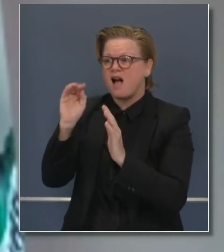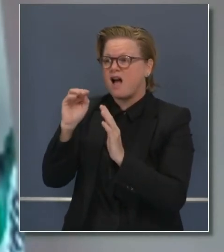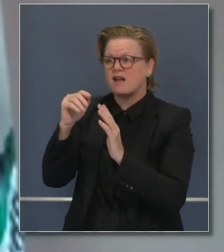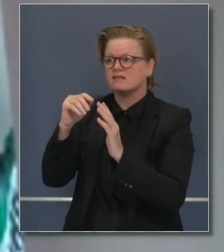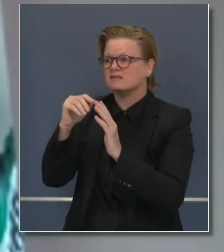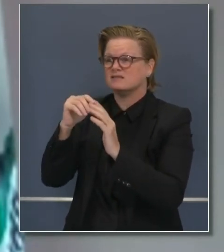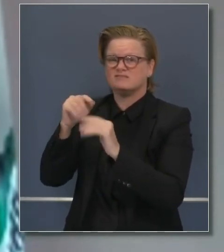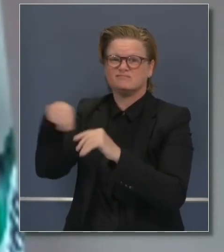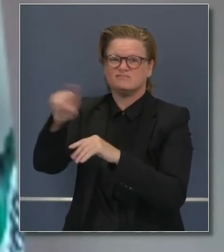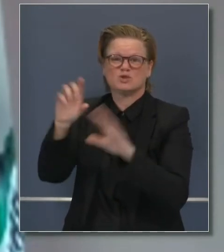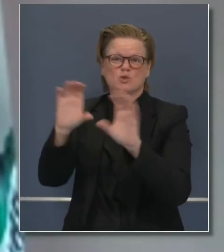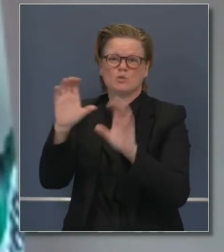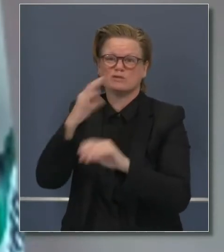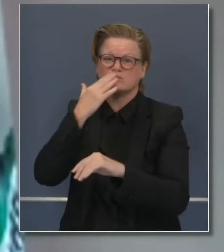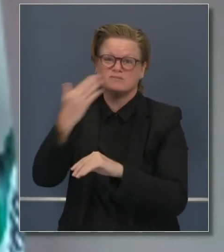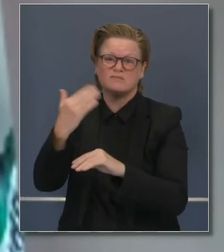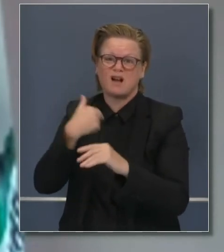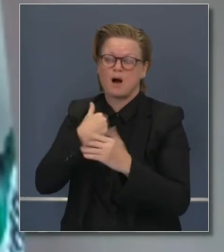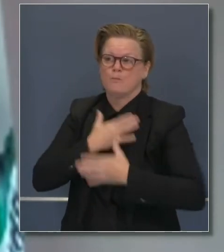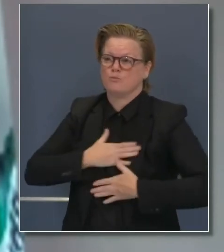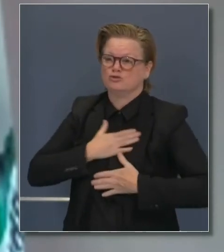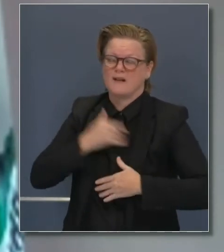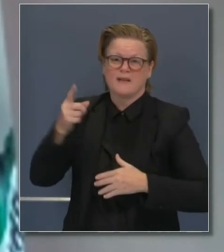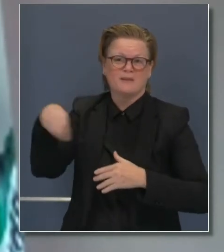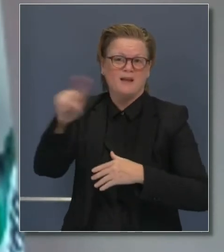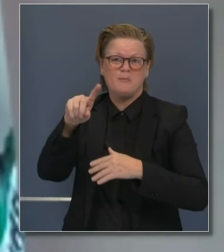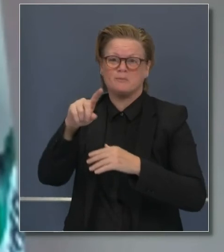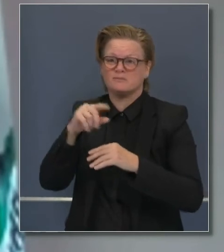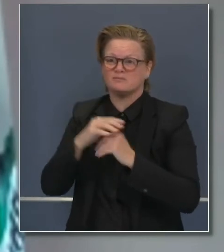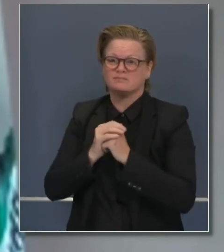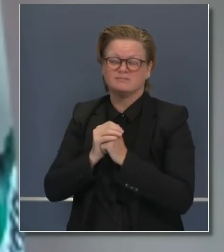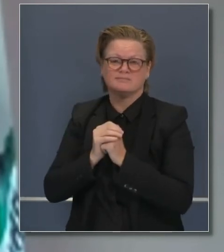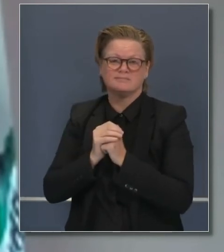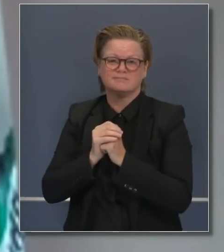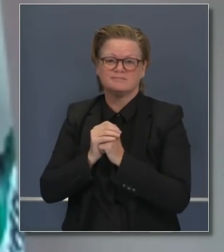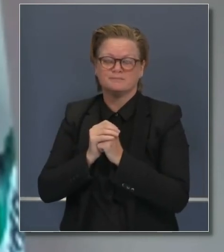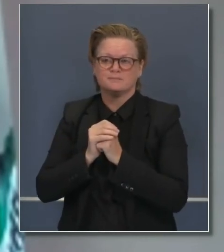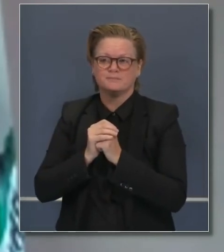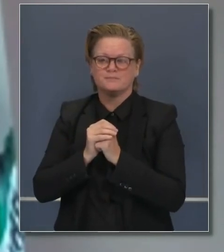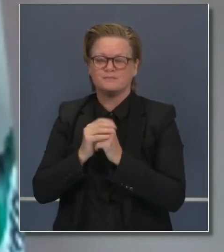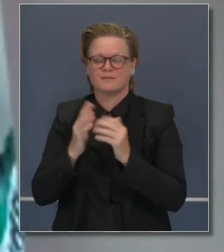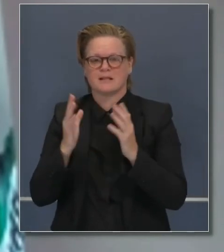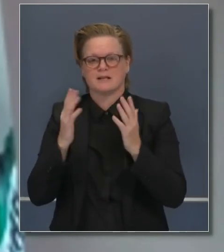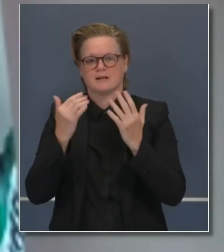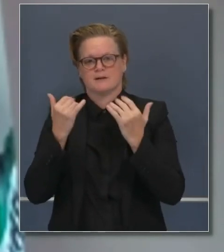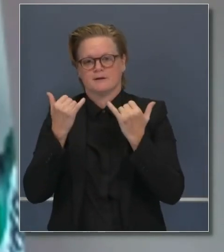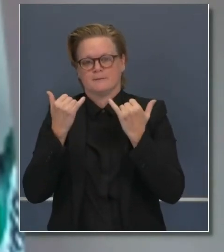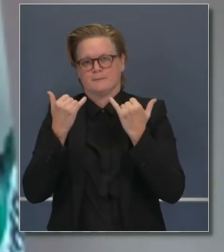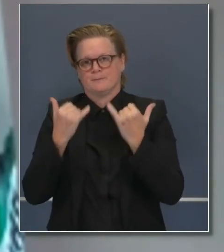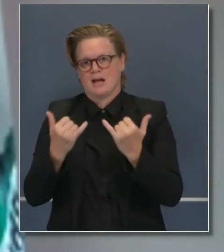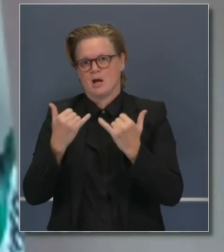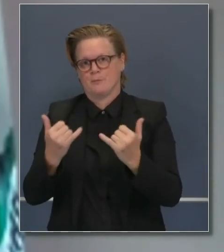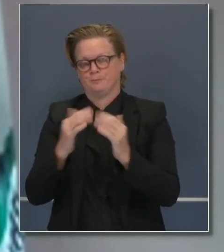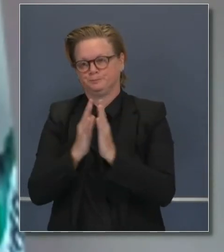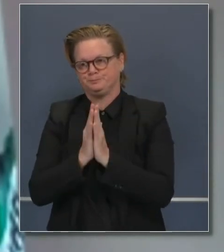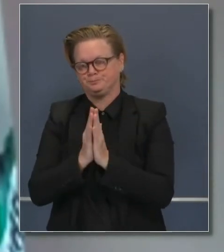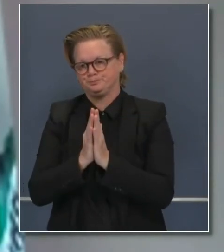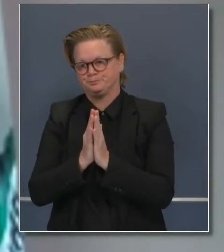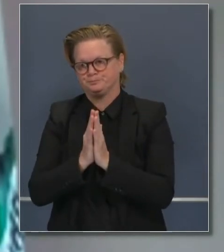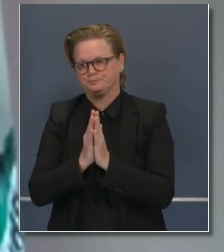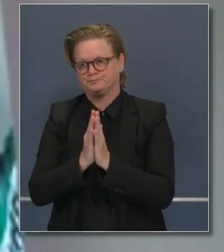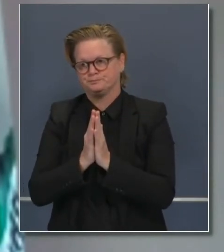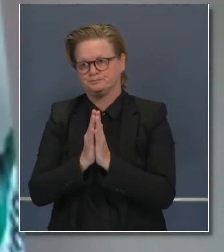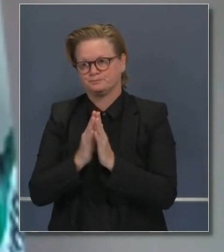would have otherwise done with COVID transmission. Now, as we move into the regional stay-at-home order, this advisory